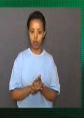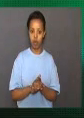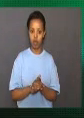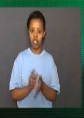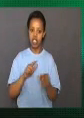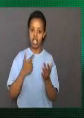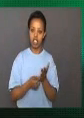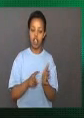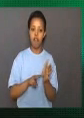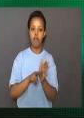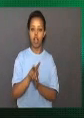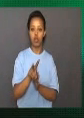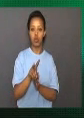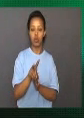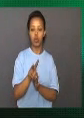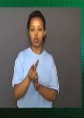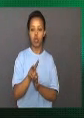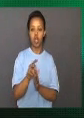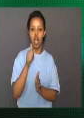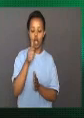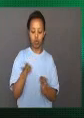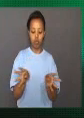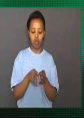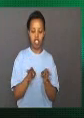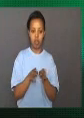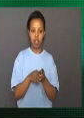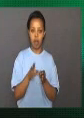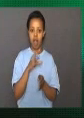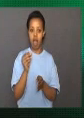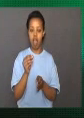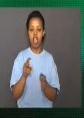can start to assemble virus proteins.